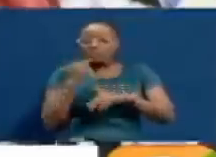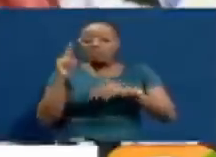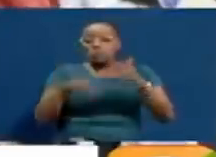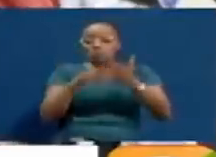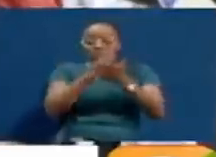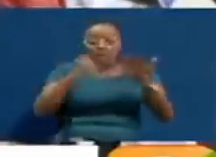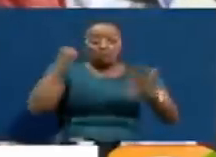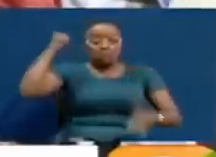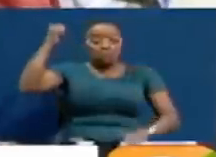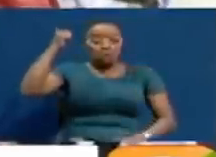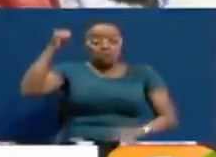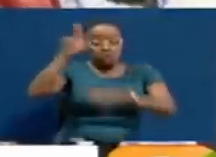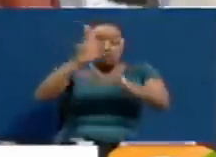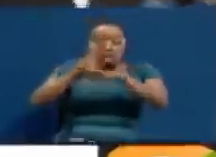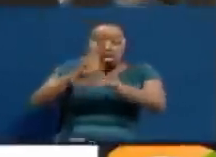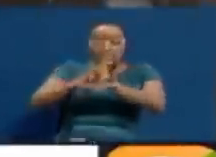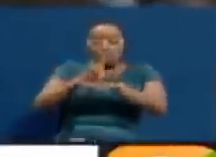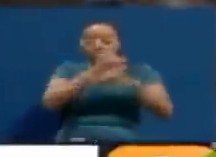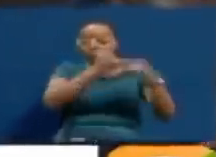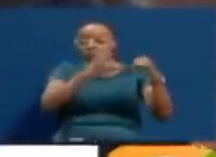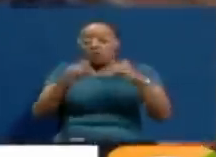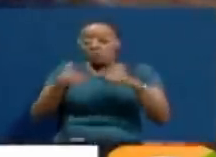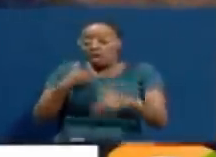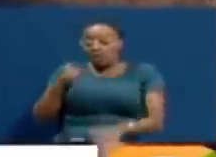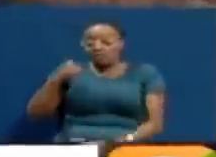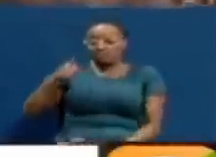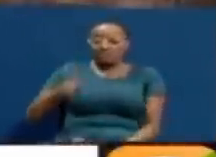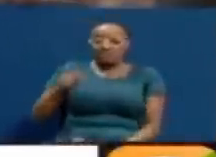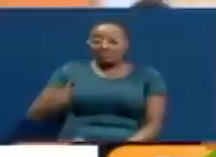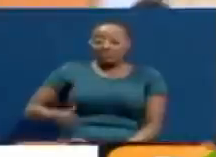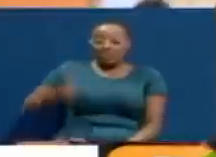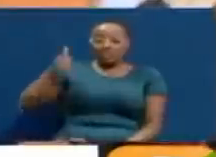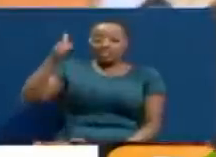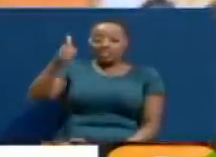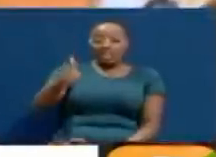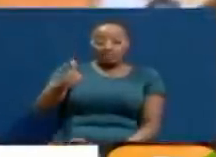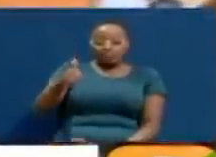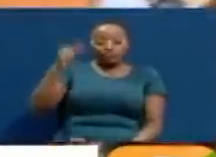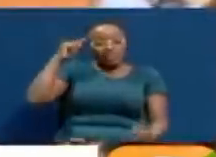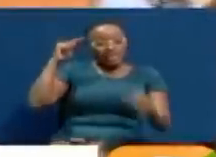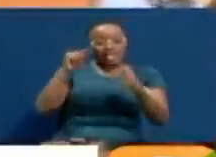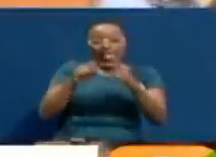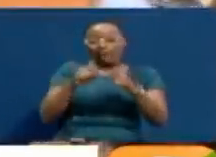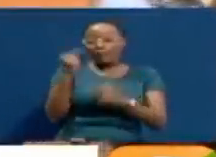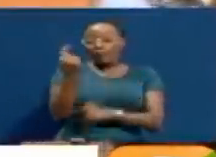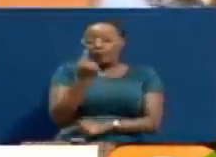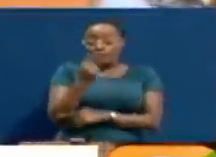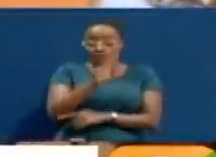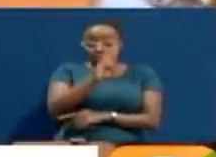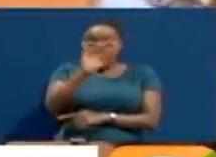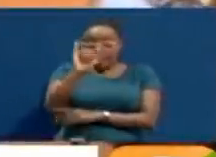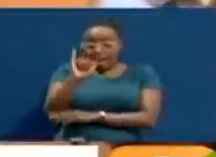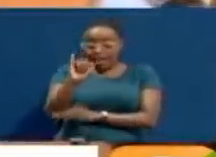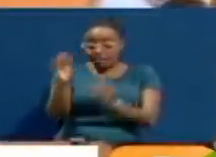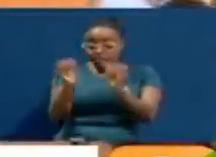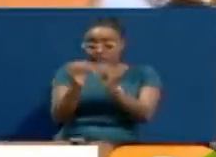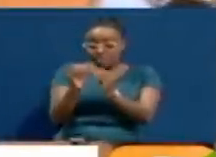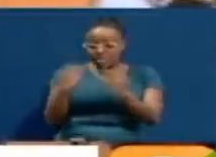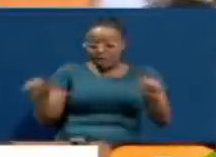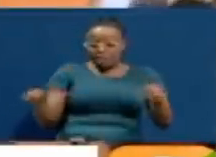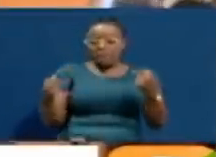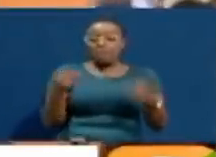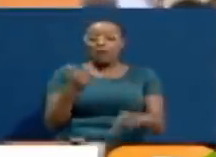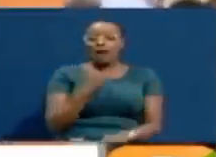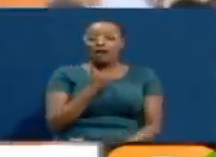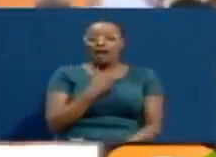some politicians of using it to champion selfish interests. With chaotic scenes temporarily marring the fourth BBI popularization meeting,